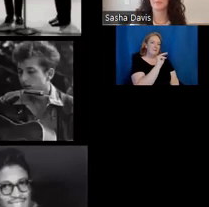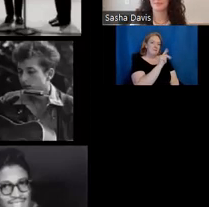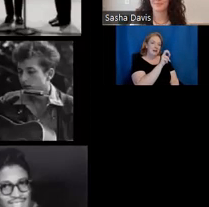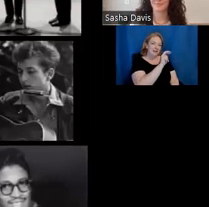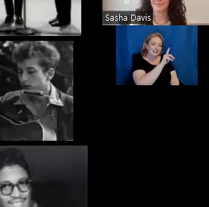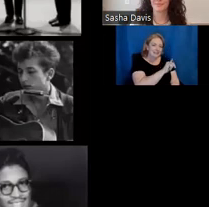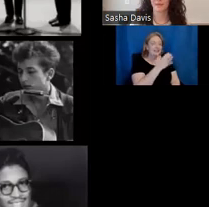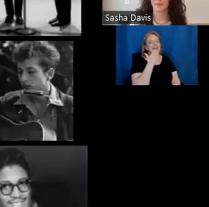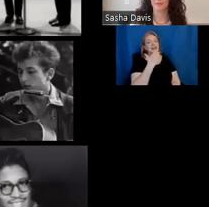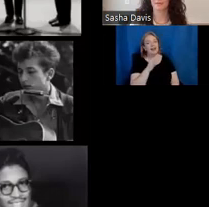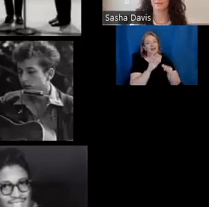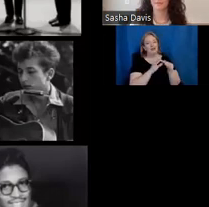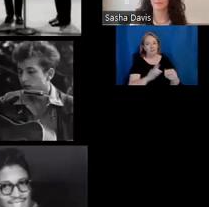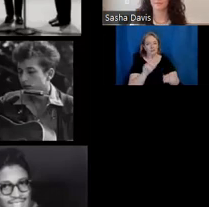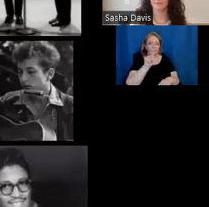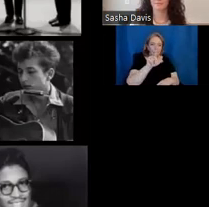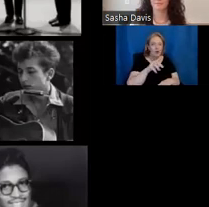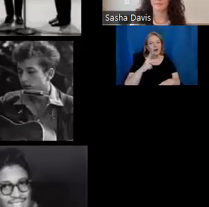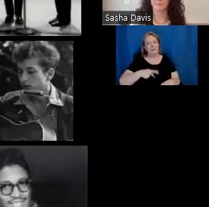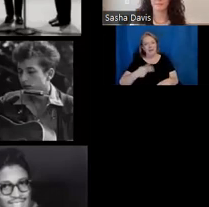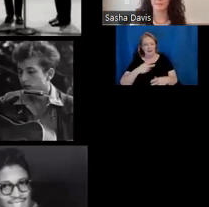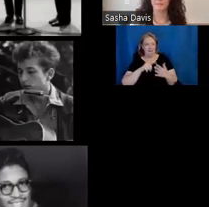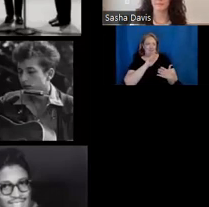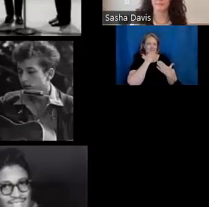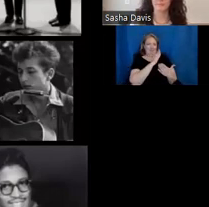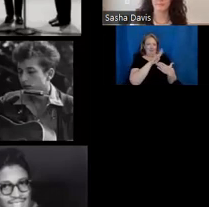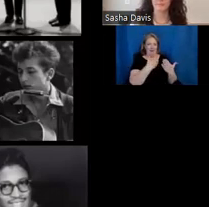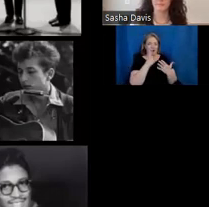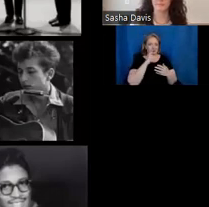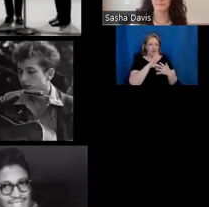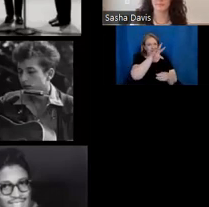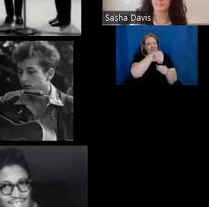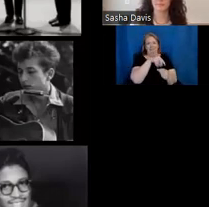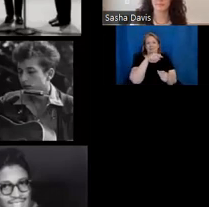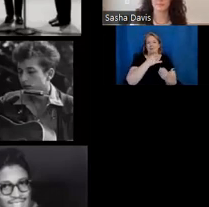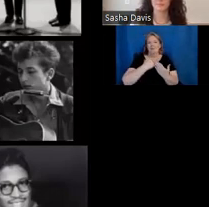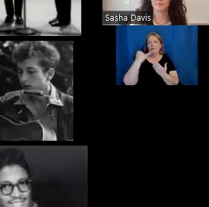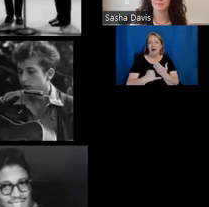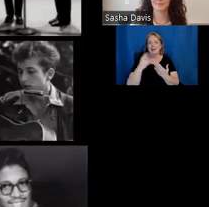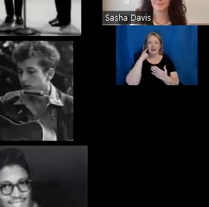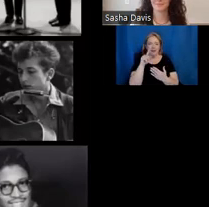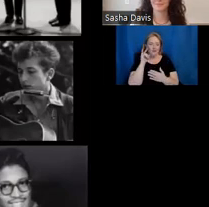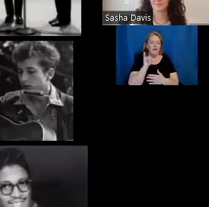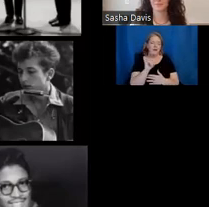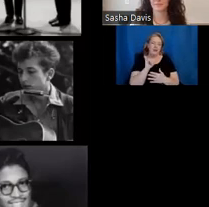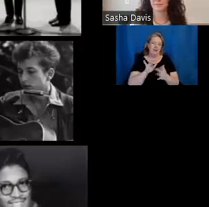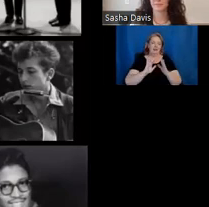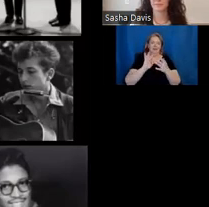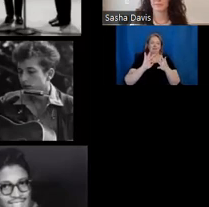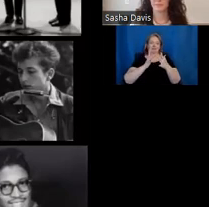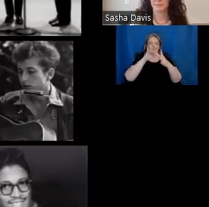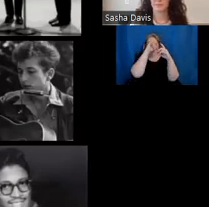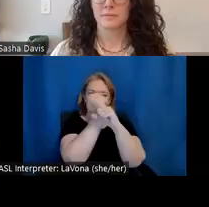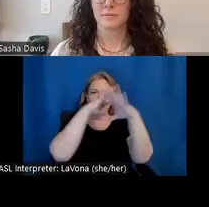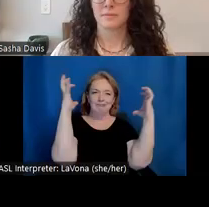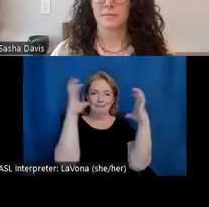involved at the James Castle House for spearheading this year's virtual road trip in collaboration with Historic Artists Homes and Studios. And